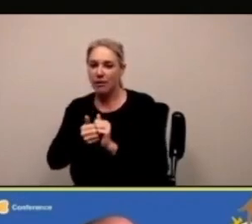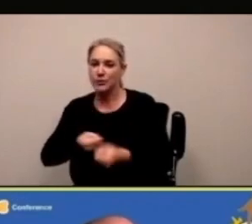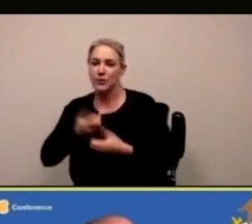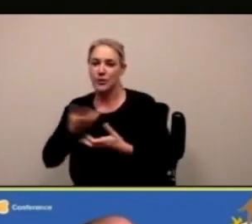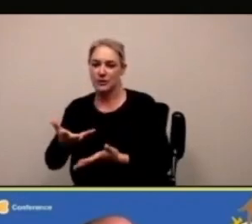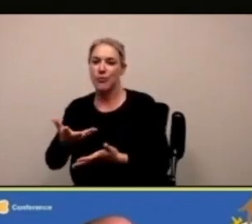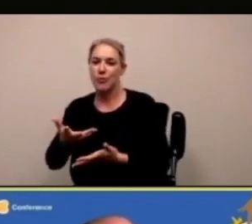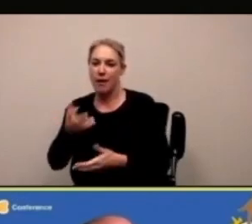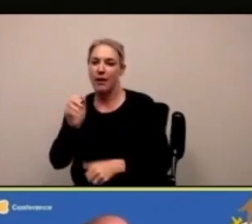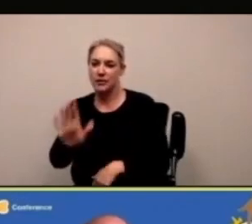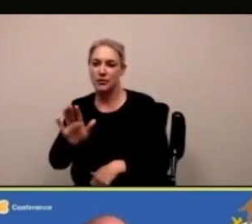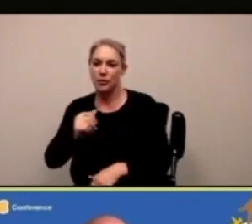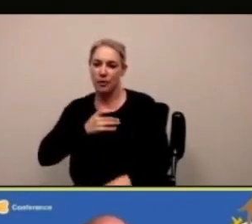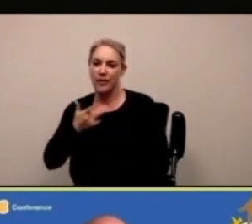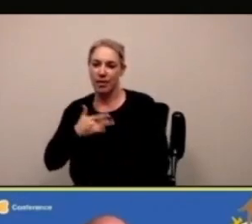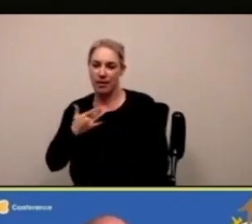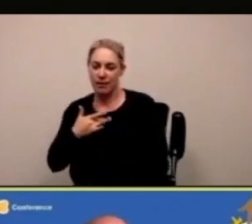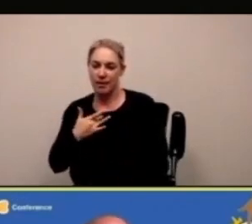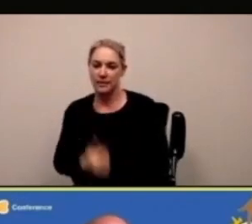And then